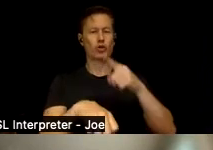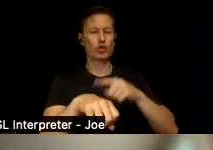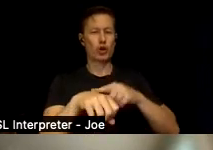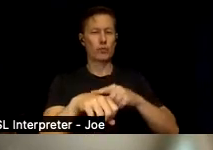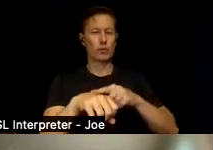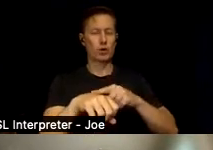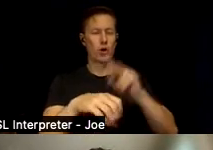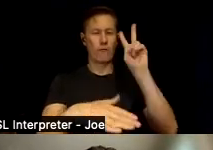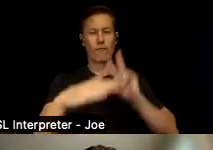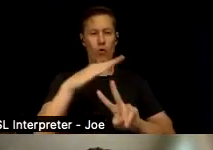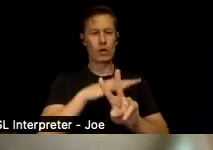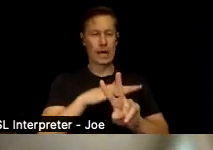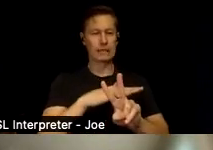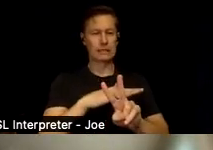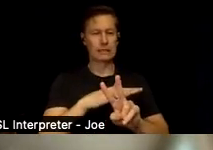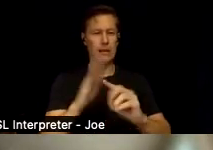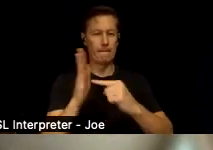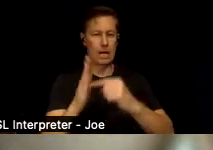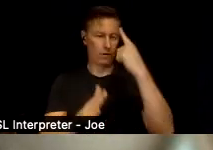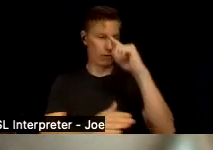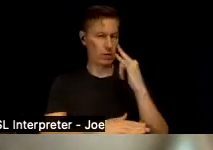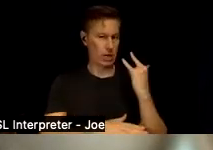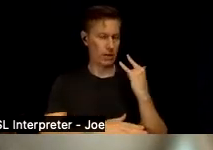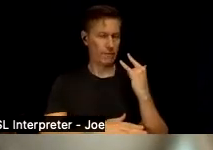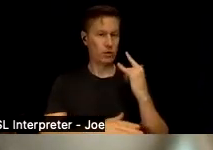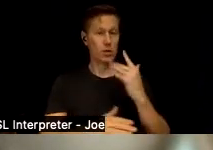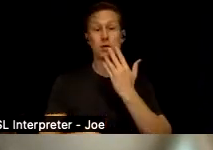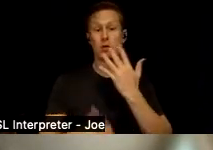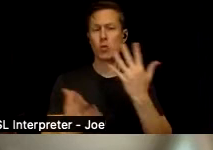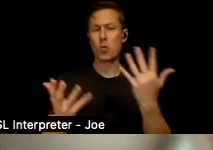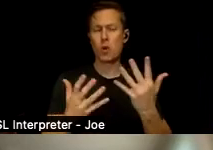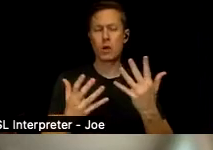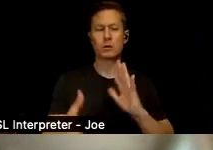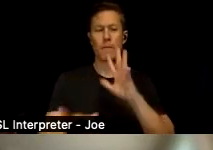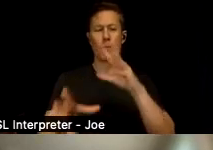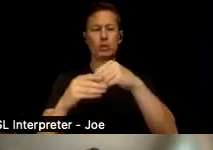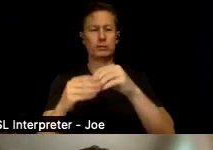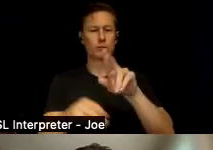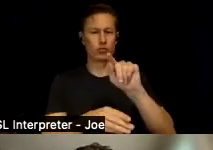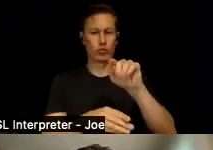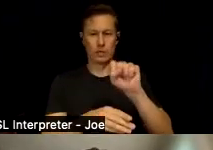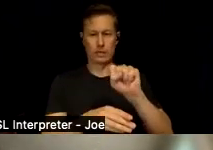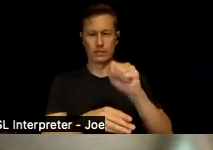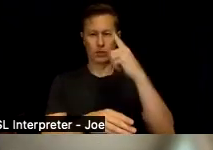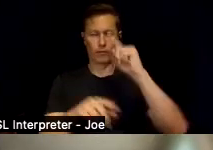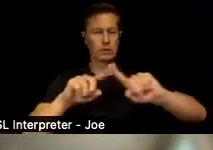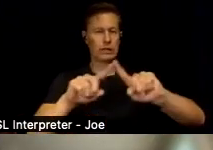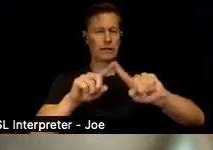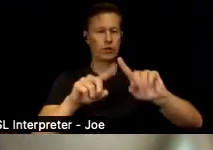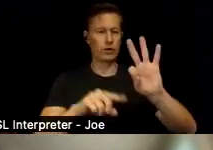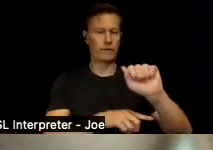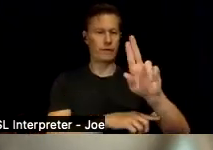California. What's shown in those bright colors are the participation rates of the different faults that